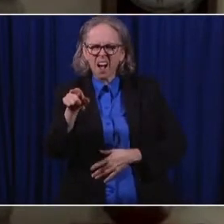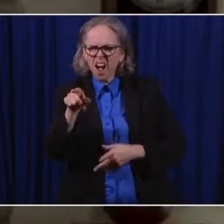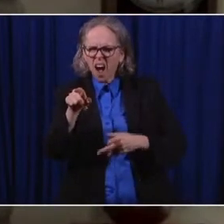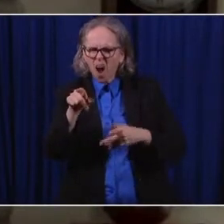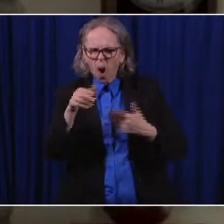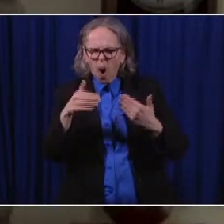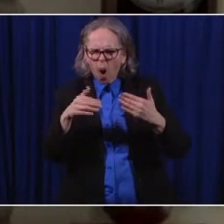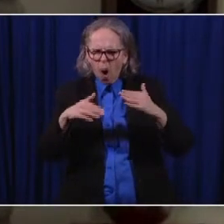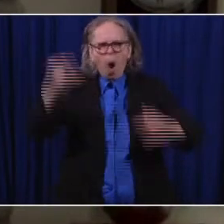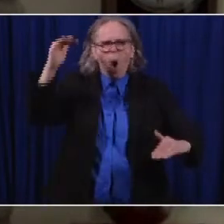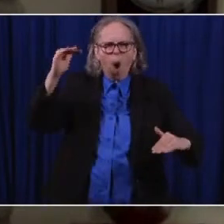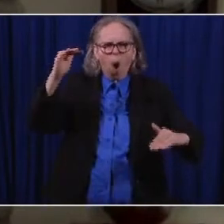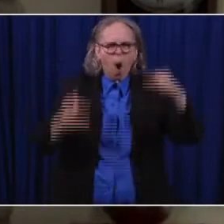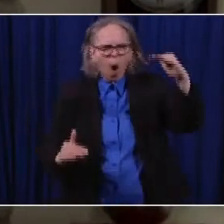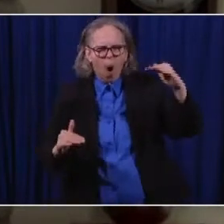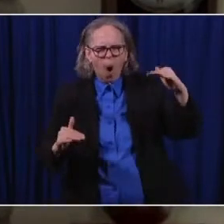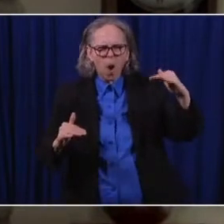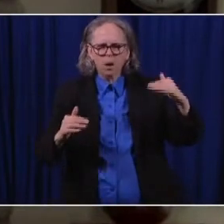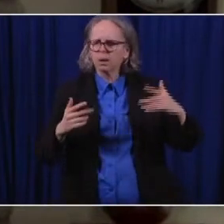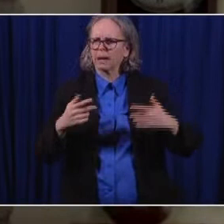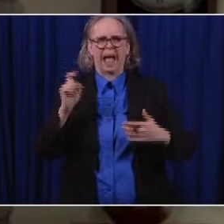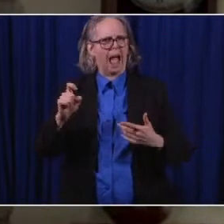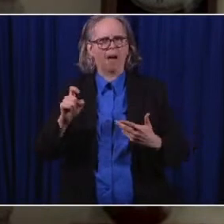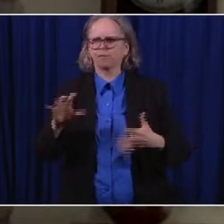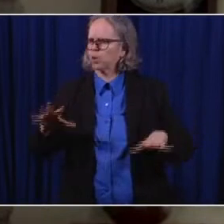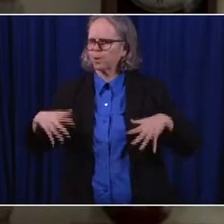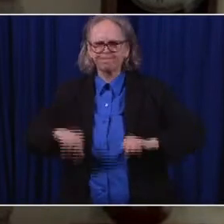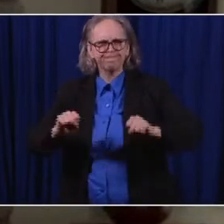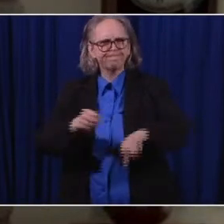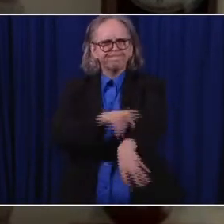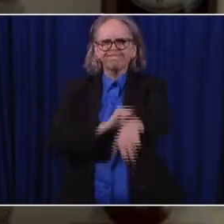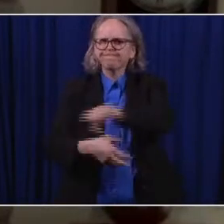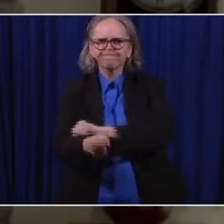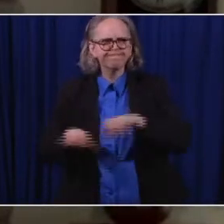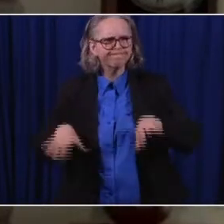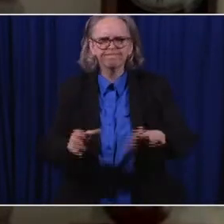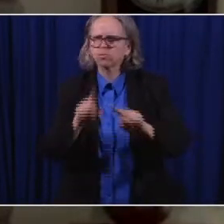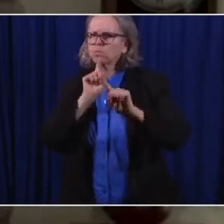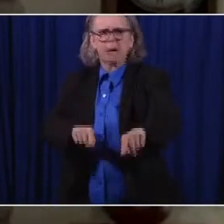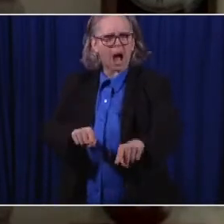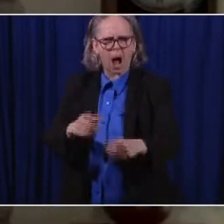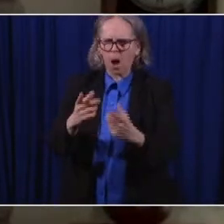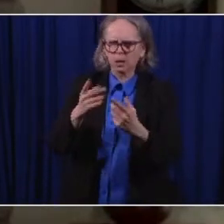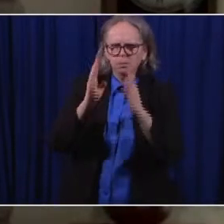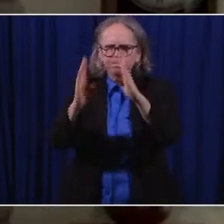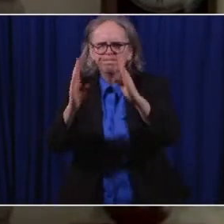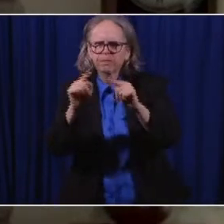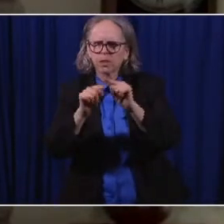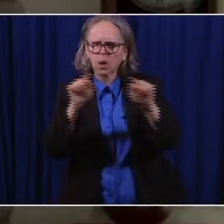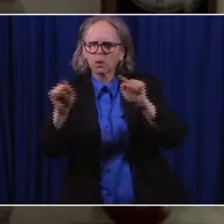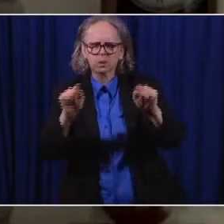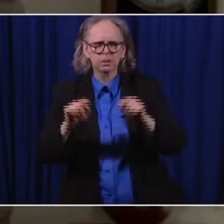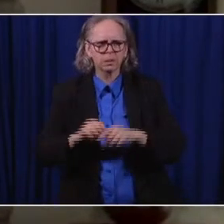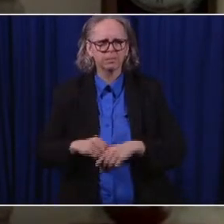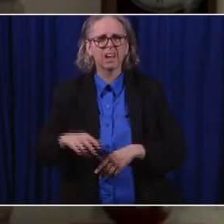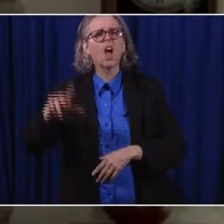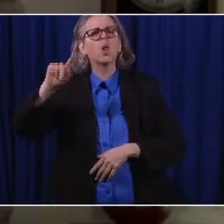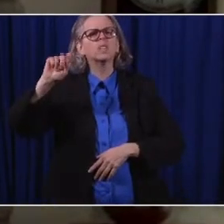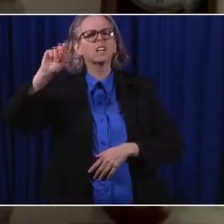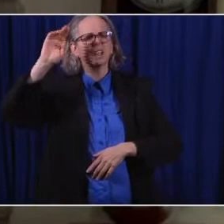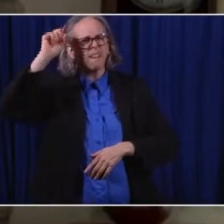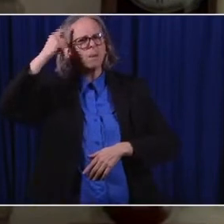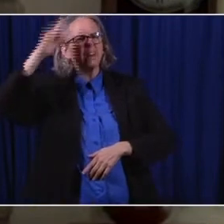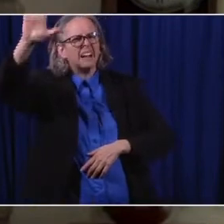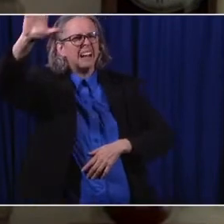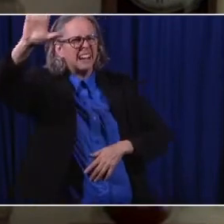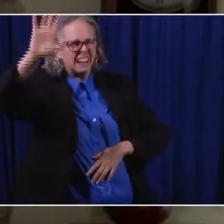will be able to act on that. And that's, Governor, it's important for us to watch that. Governor, could I just add, because there's been a